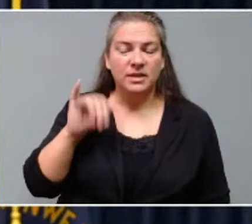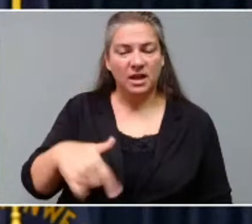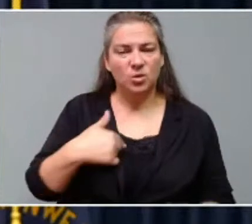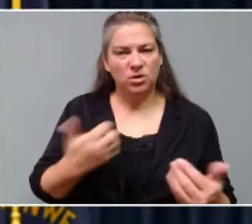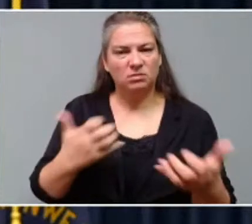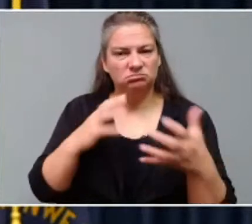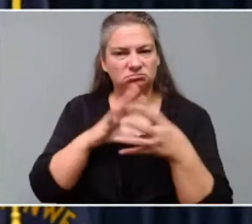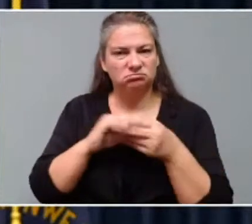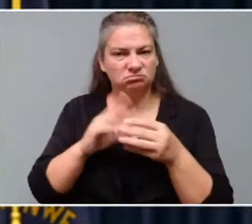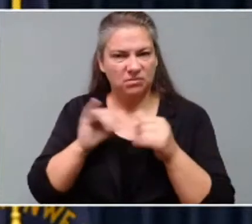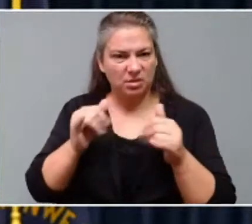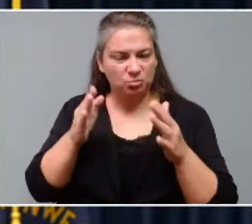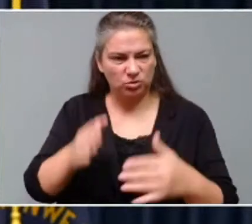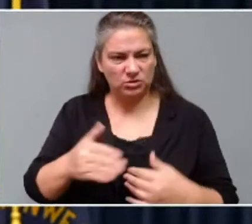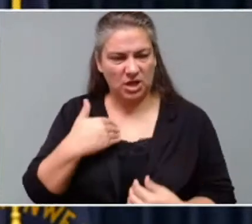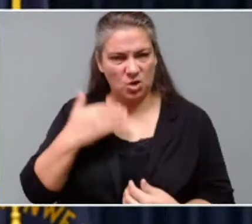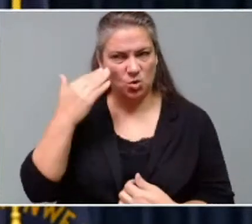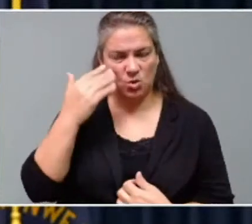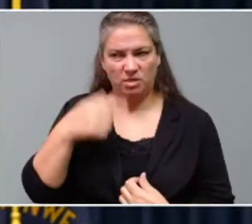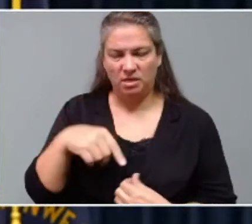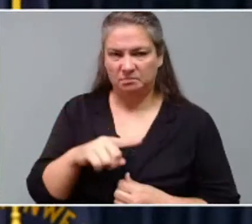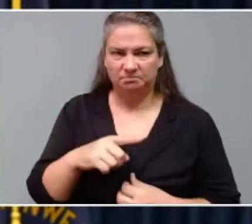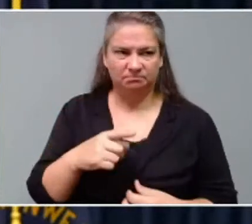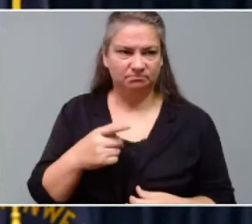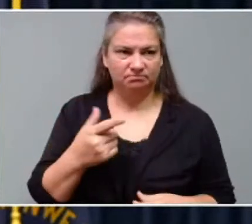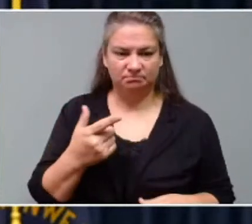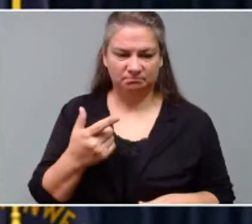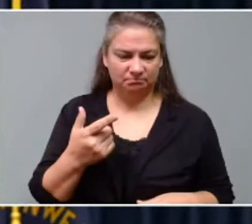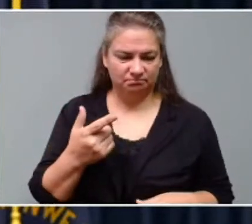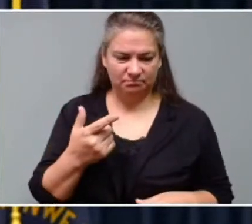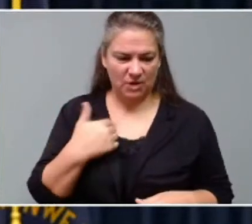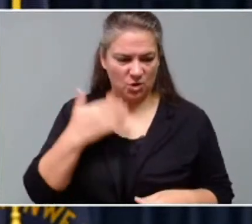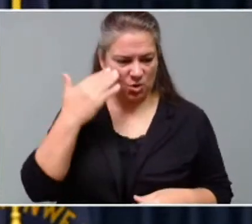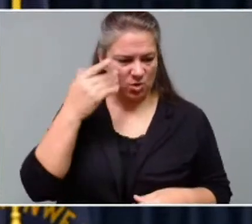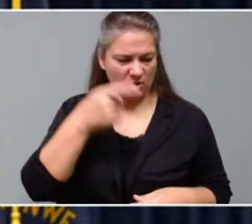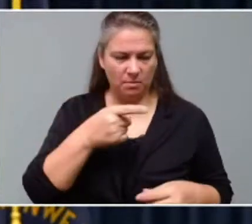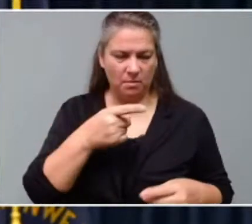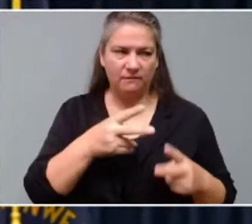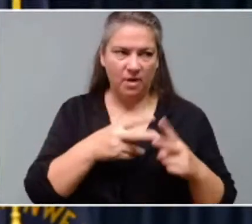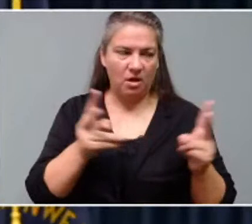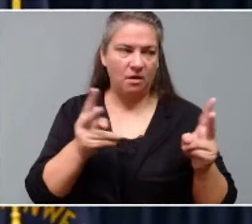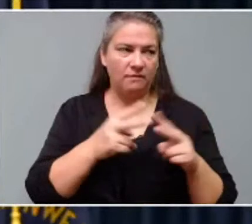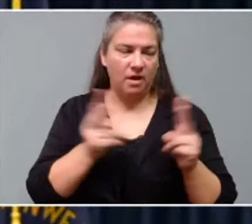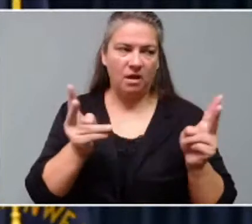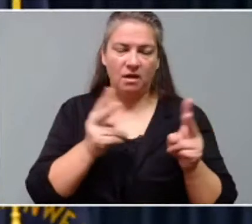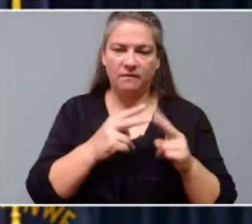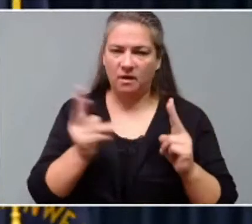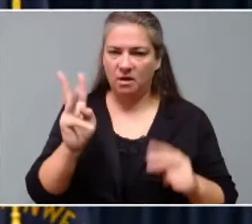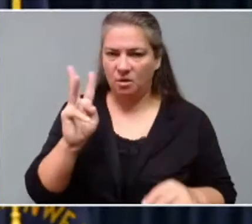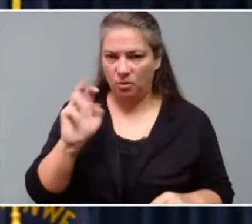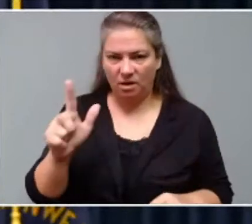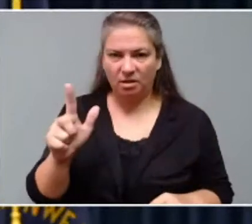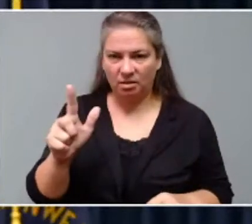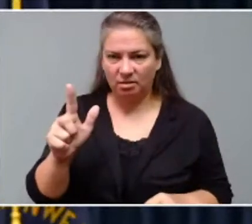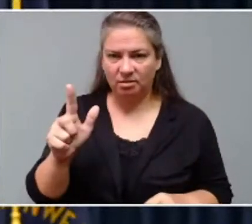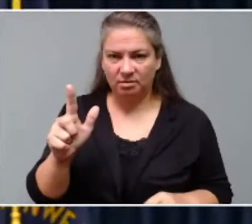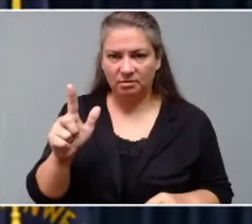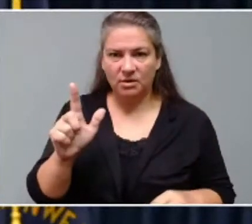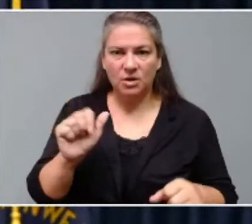than just about anybody else that I know. that we've lost to COVID. Early